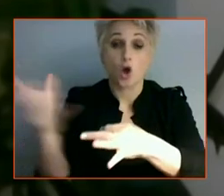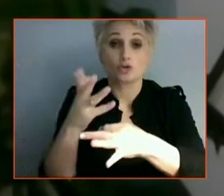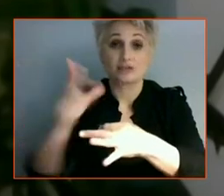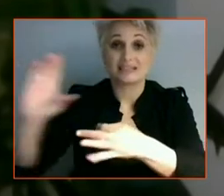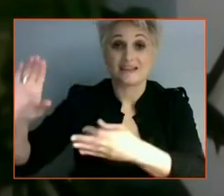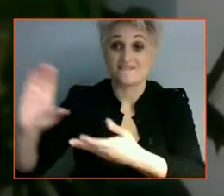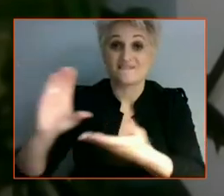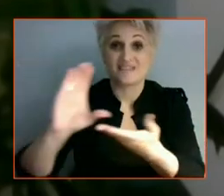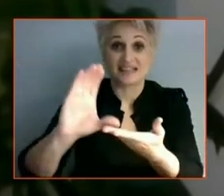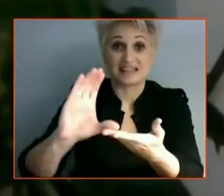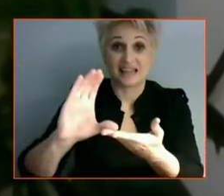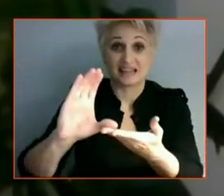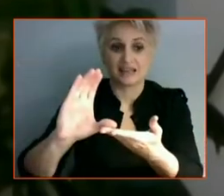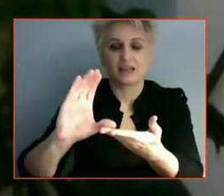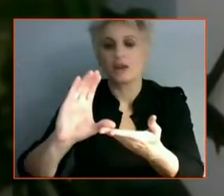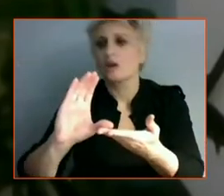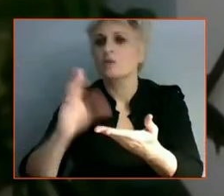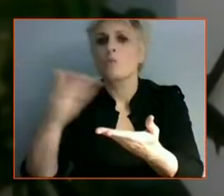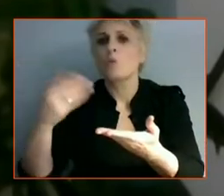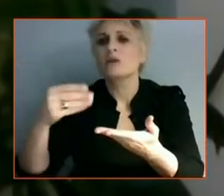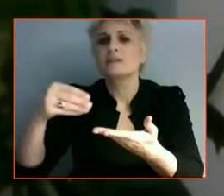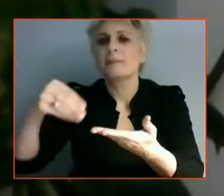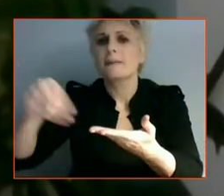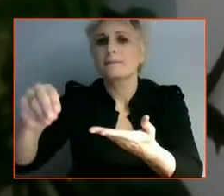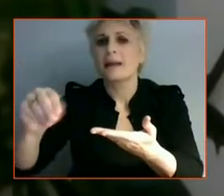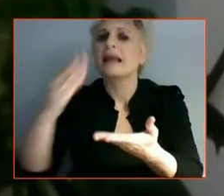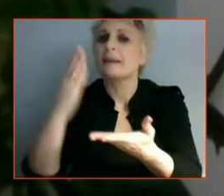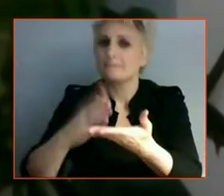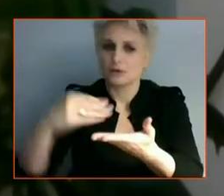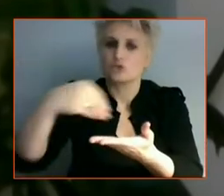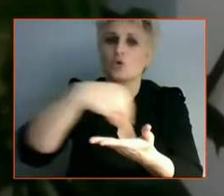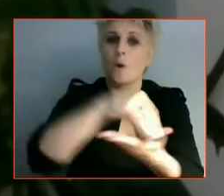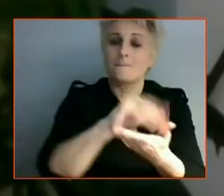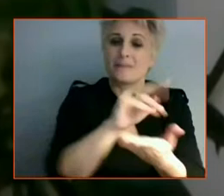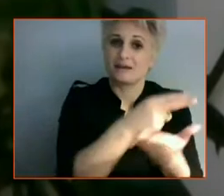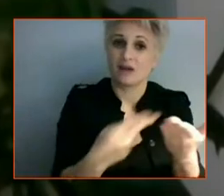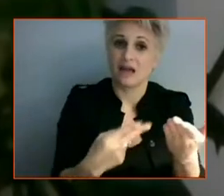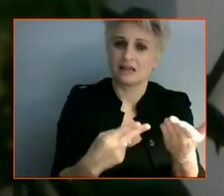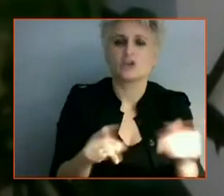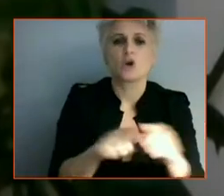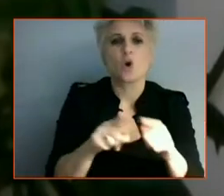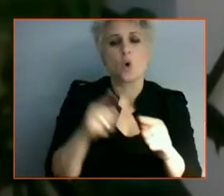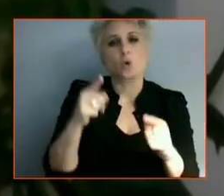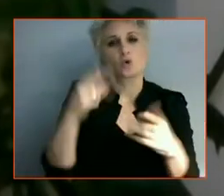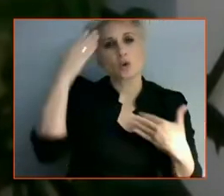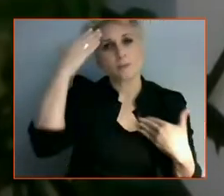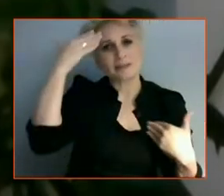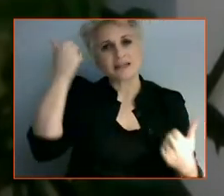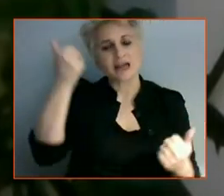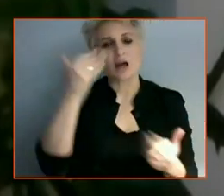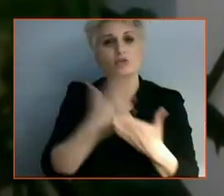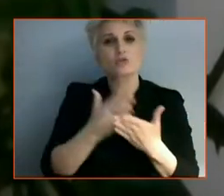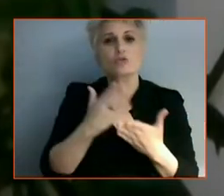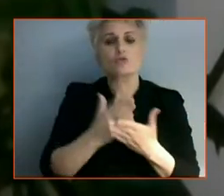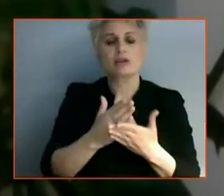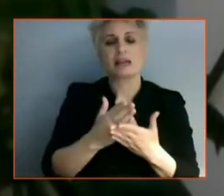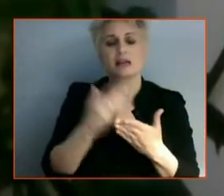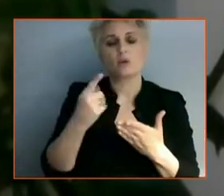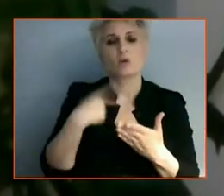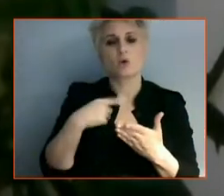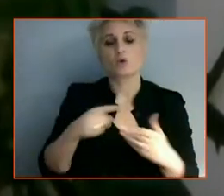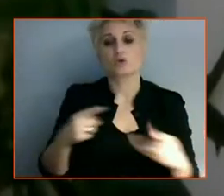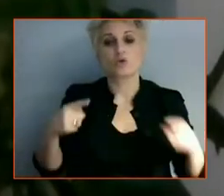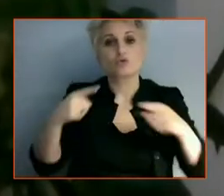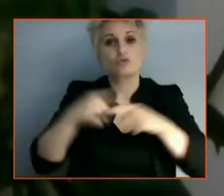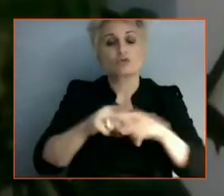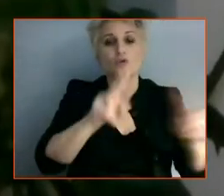arts. I also think that perhaps in the same way with mental health, we have moved towards some cross-party work and long-term strategy, that we can perhaps